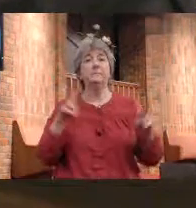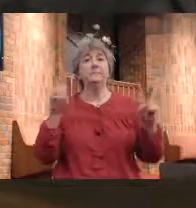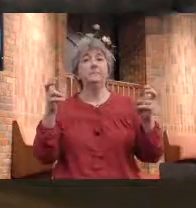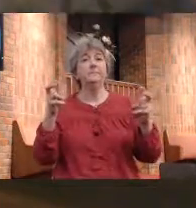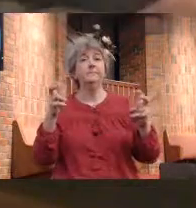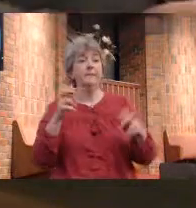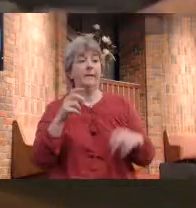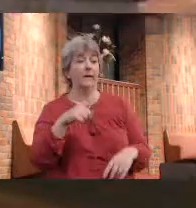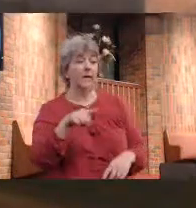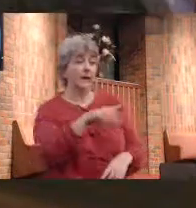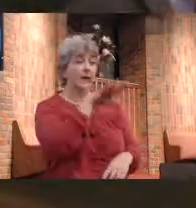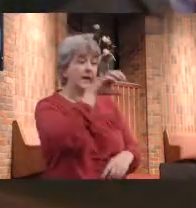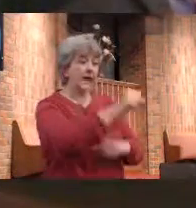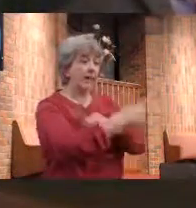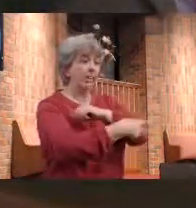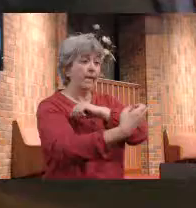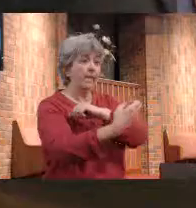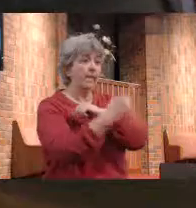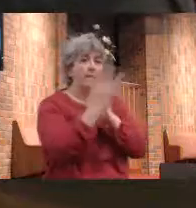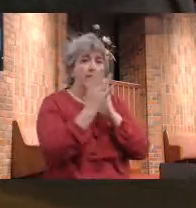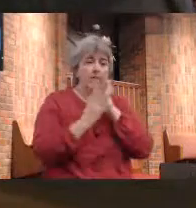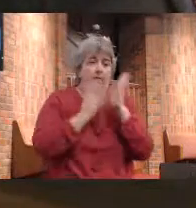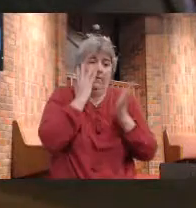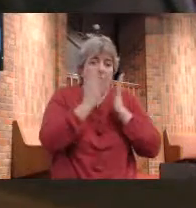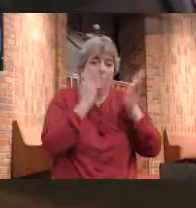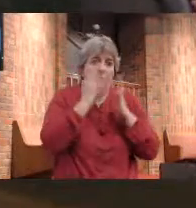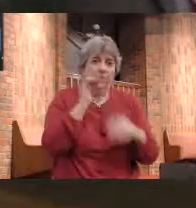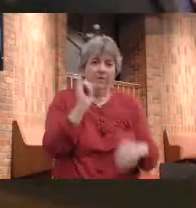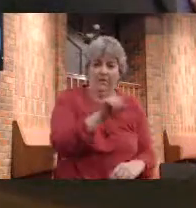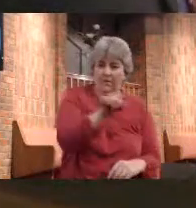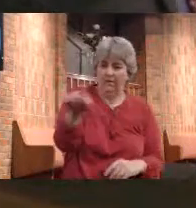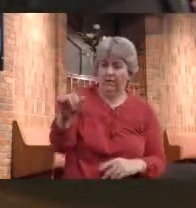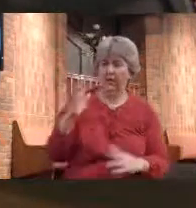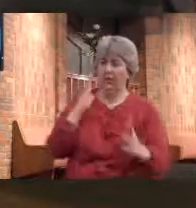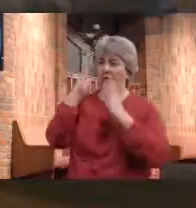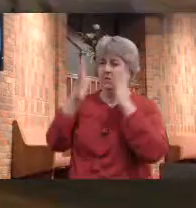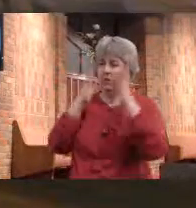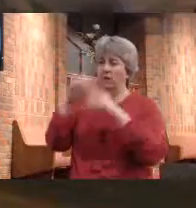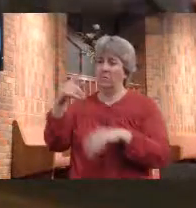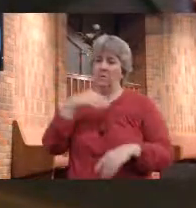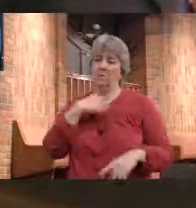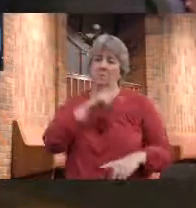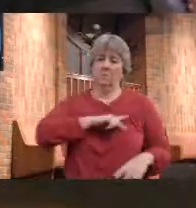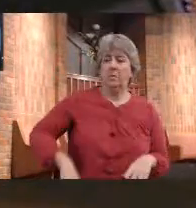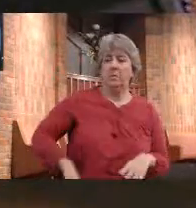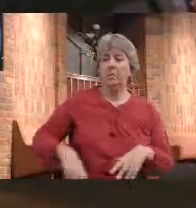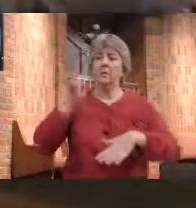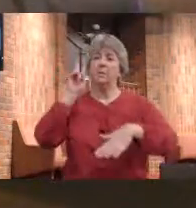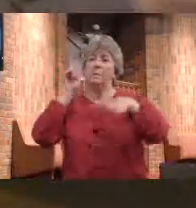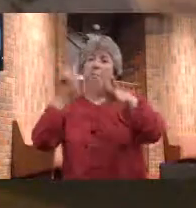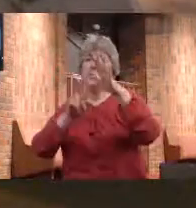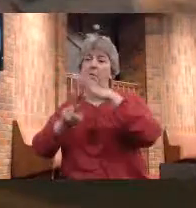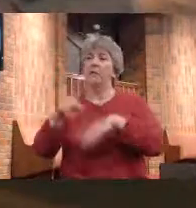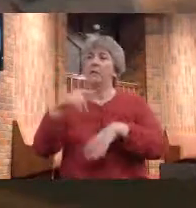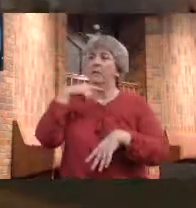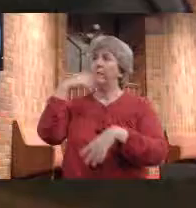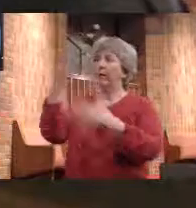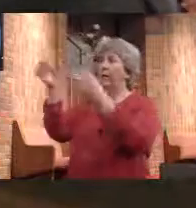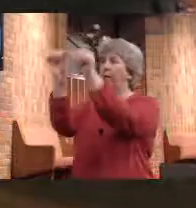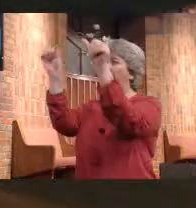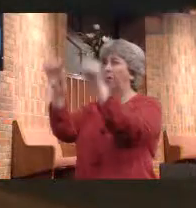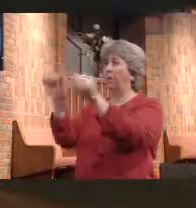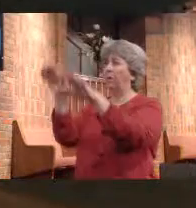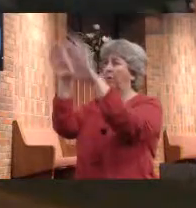Israel ashamed. They and their kings and their princes and their priests and their prophets, saying to a tree, you are my father. To